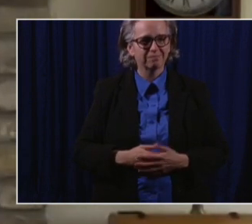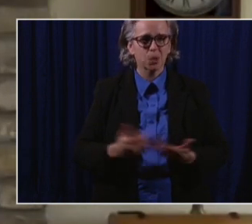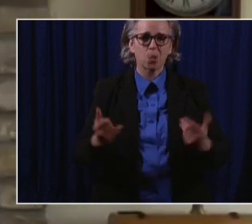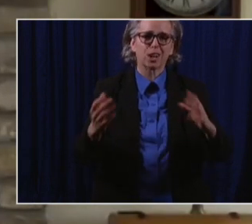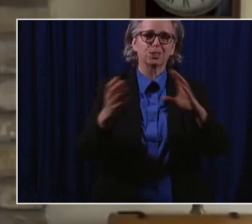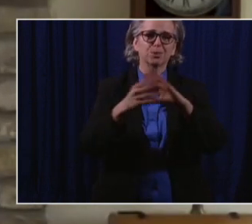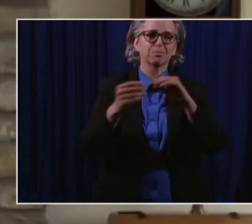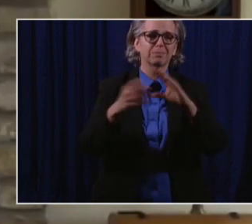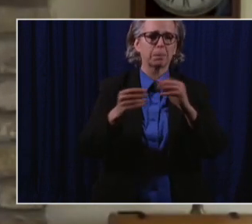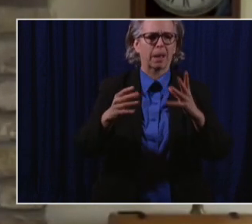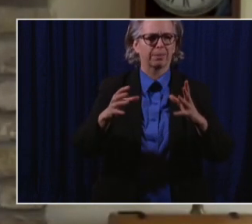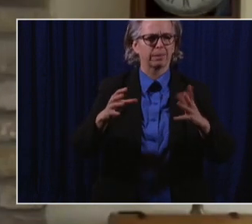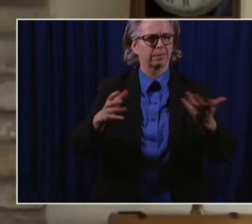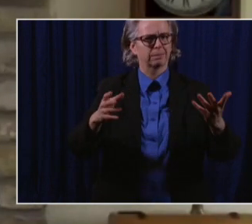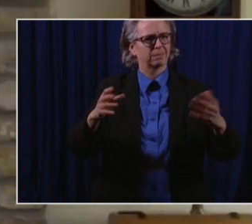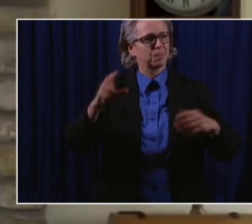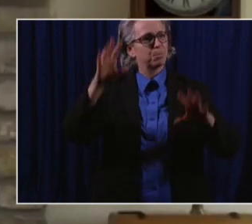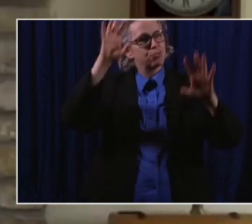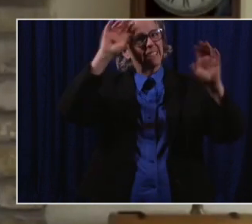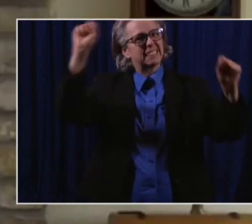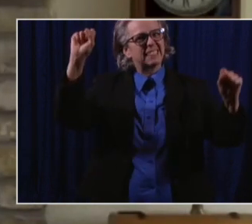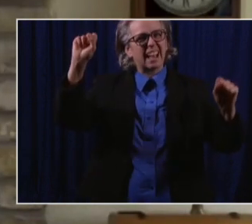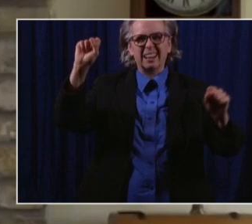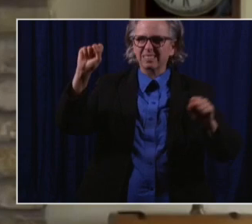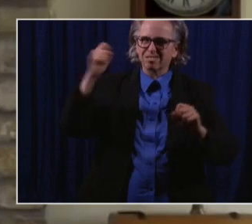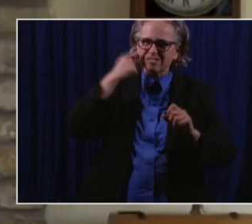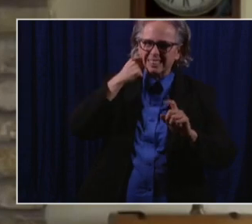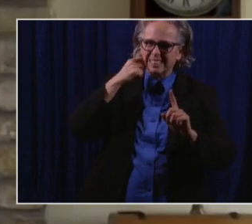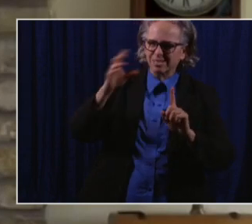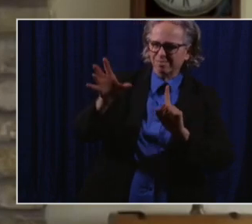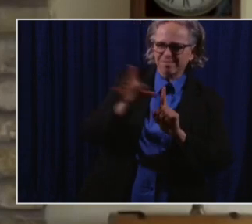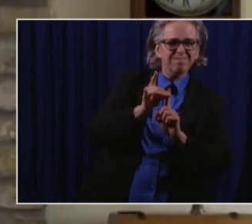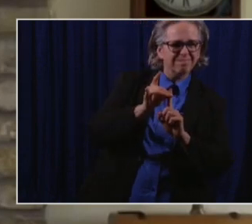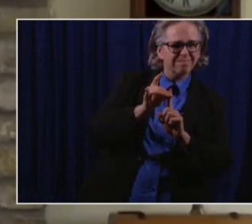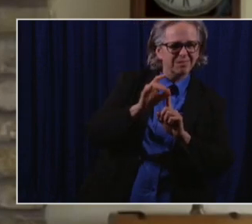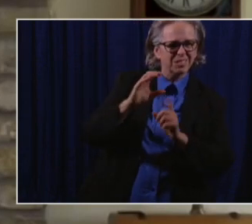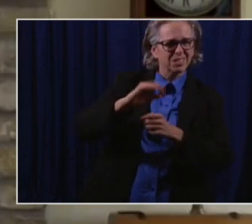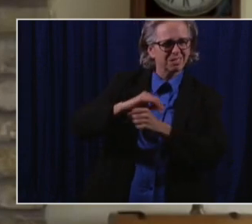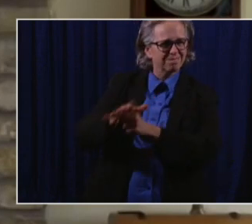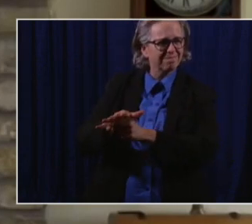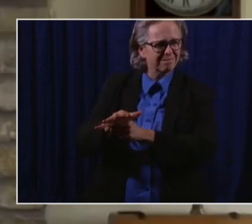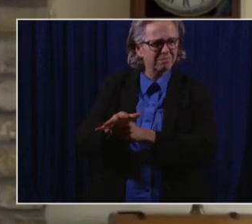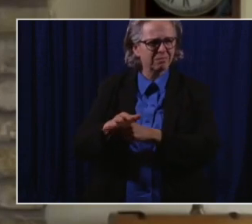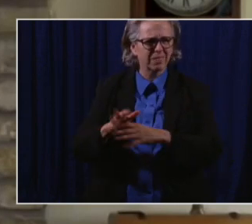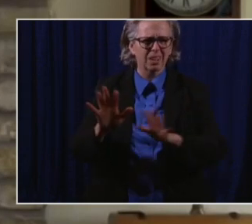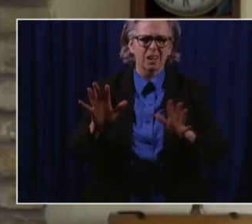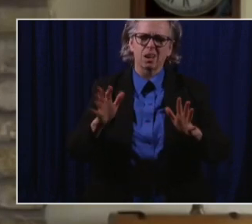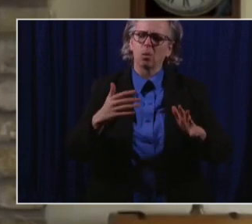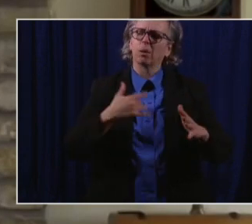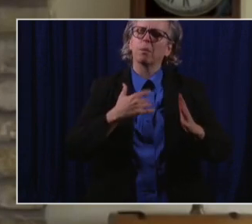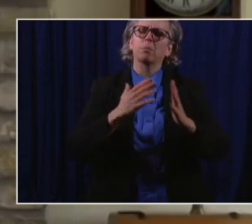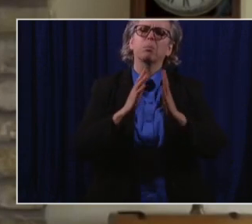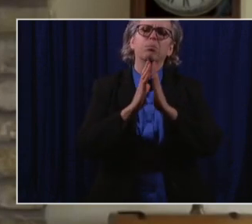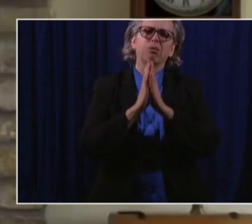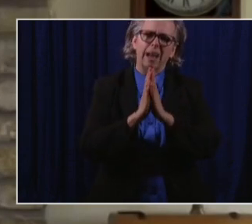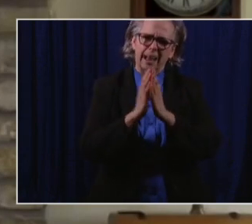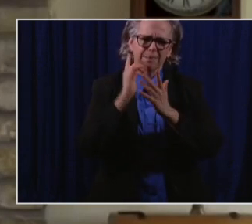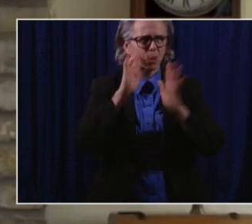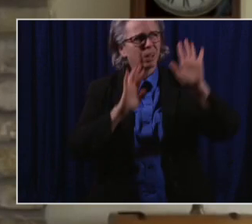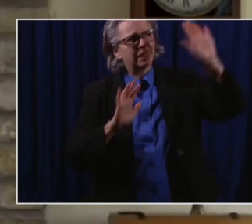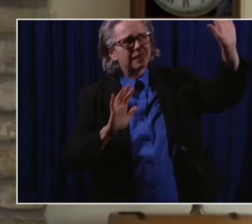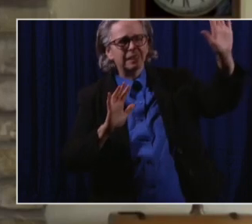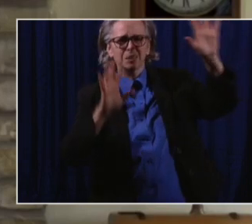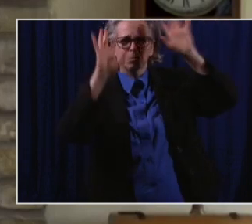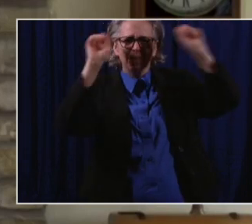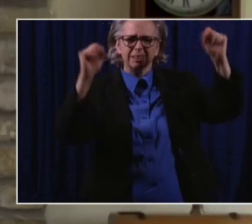diagnosis with COVID. First, we continue to pray for his recovery of the First